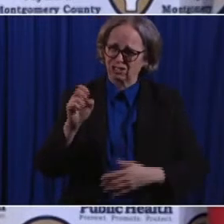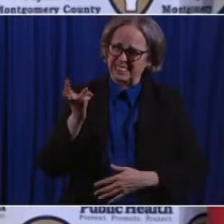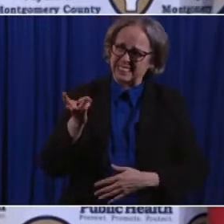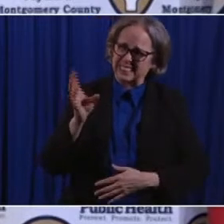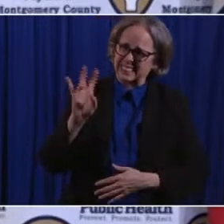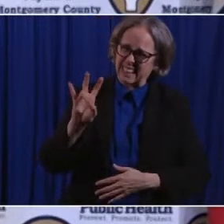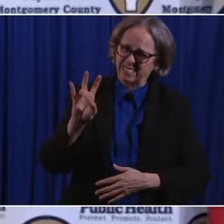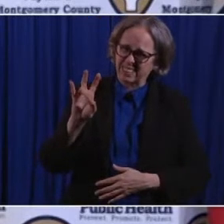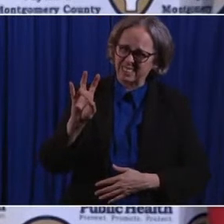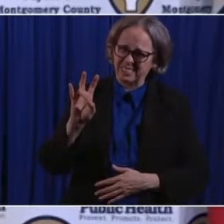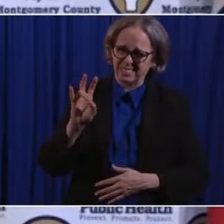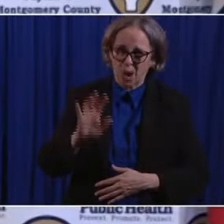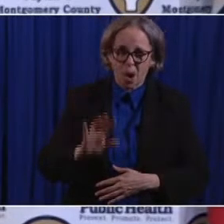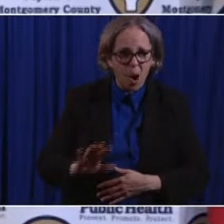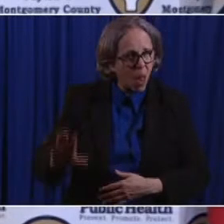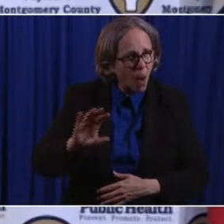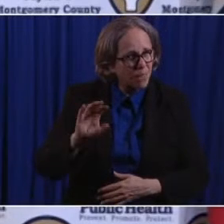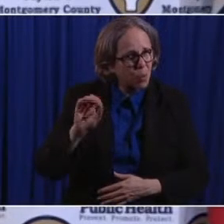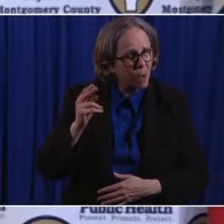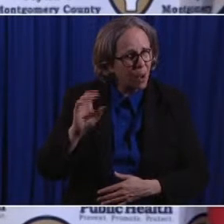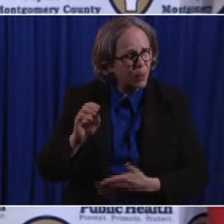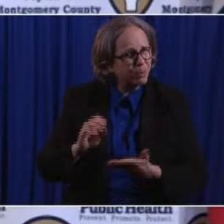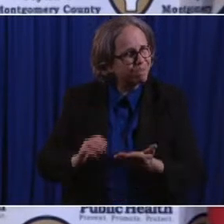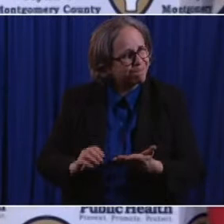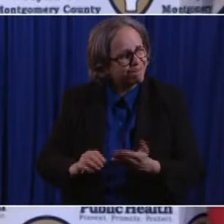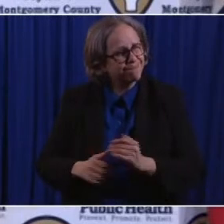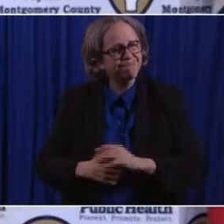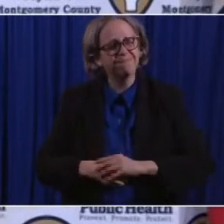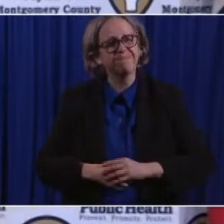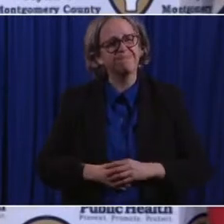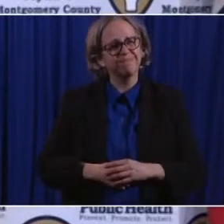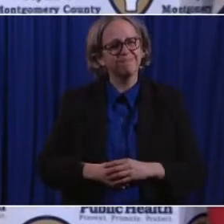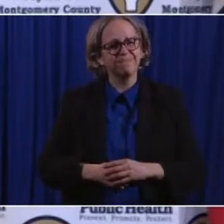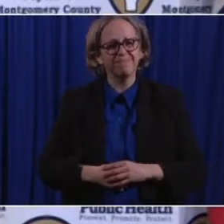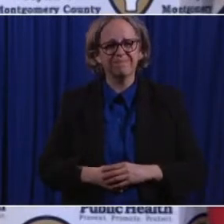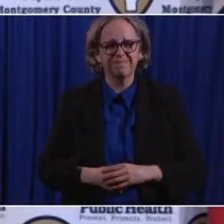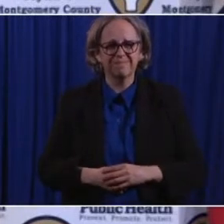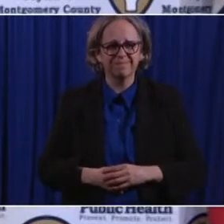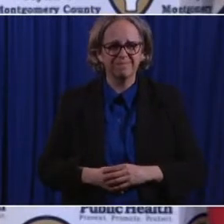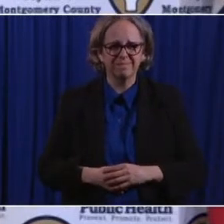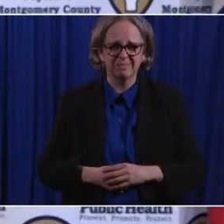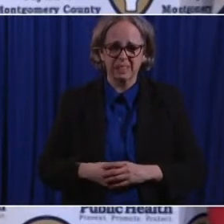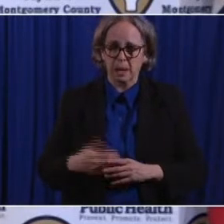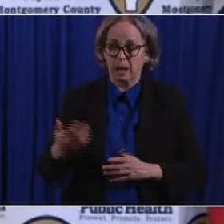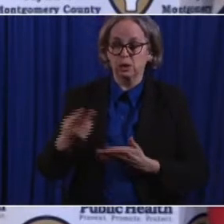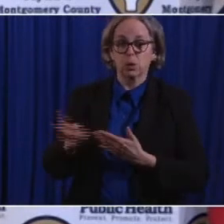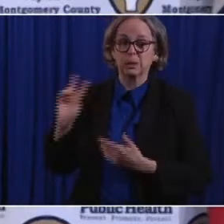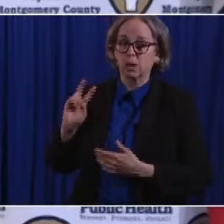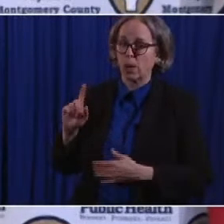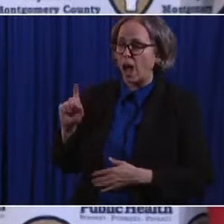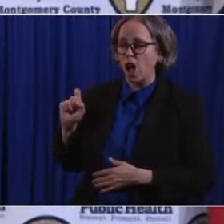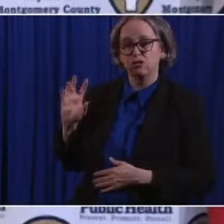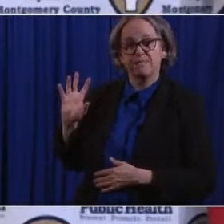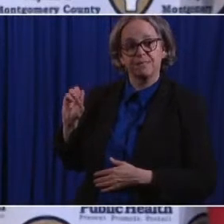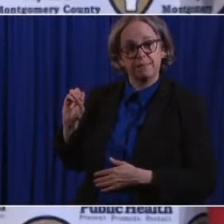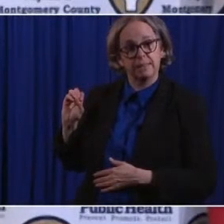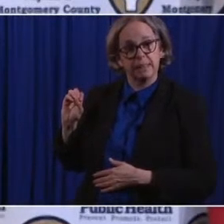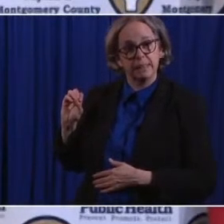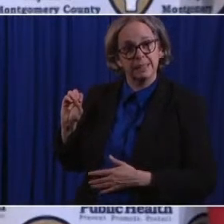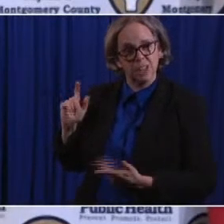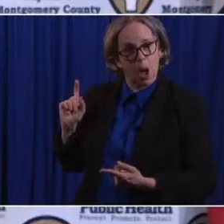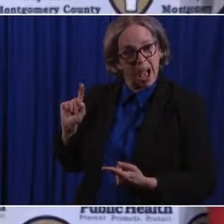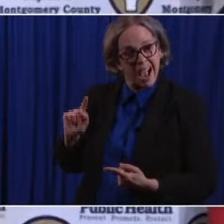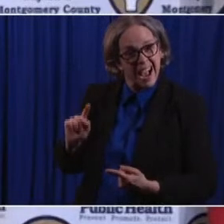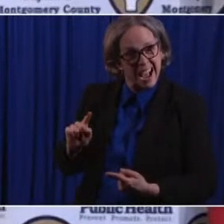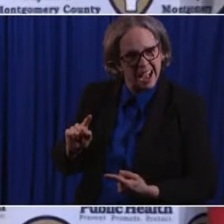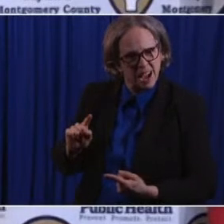For the past 2 Thursdays, our statewide averages were just under 150 cases per 100,000. The 2-week case rate has